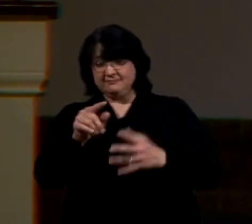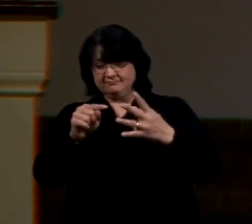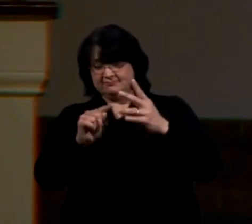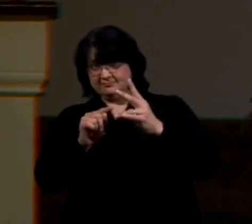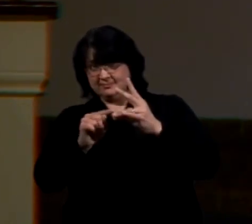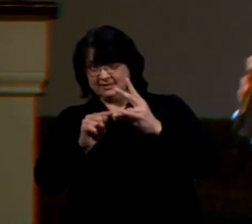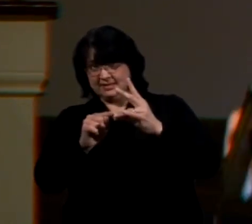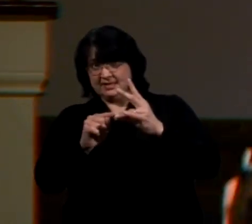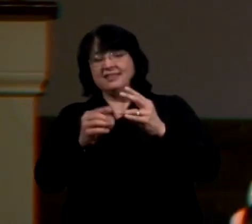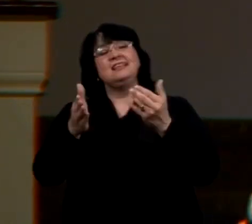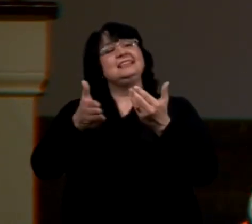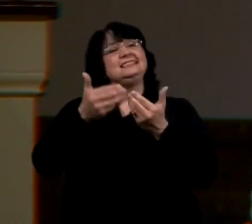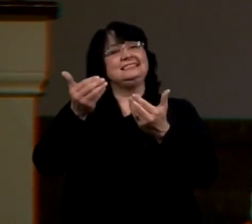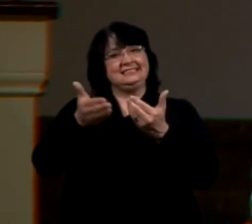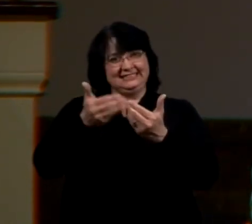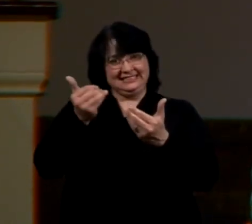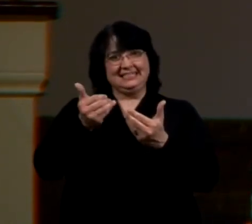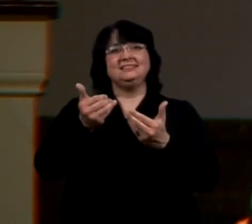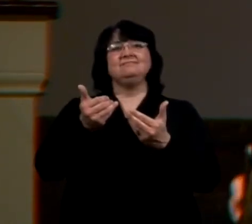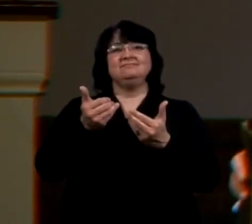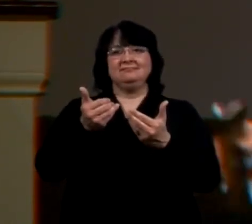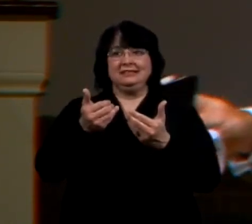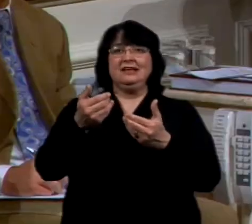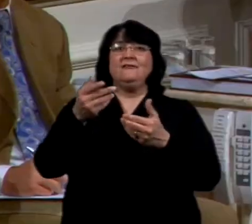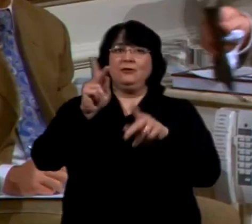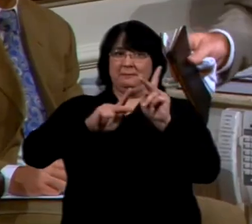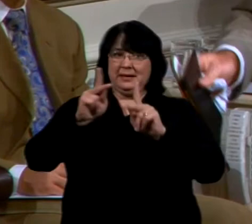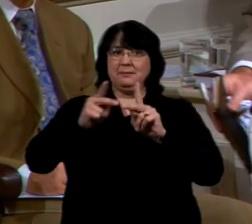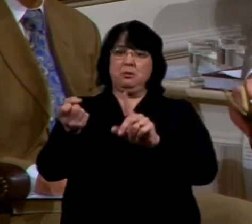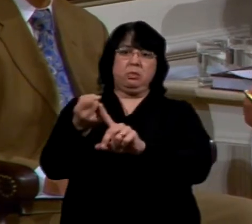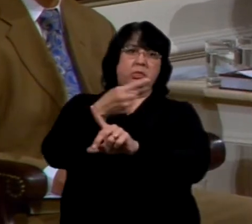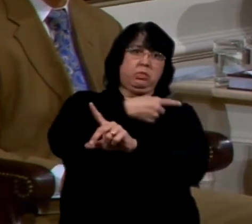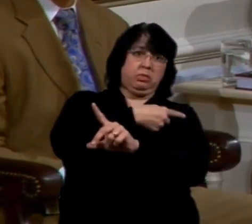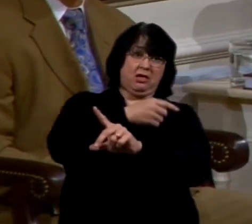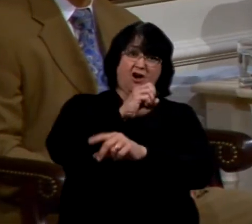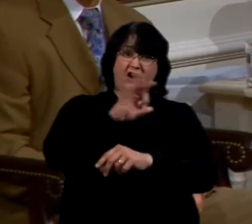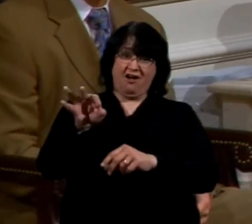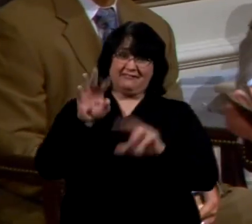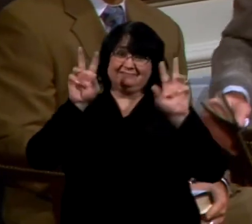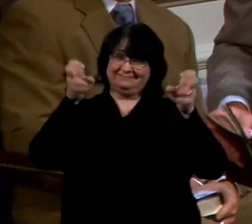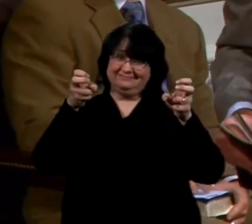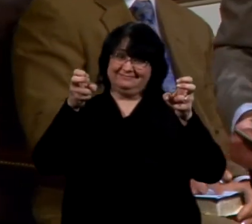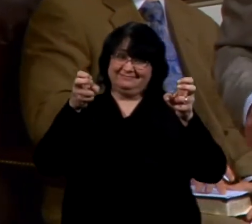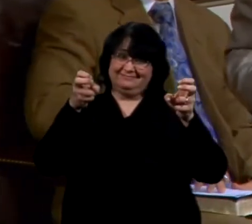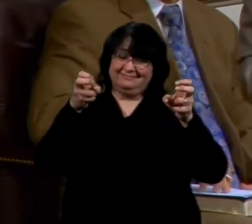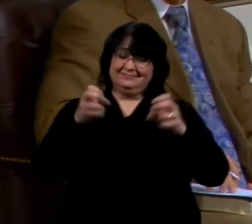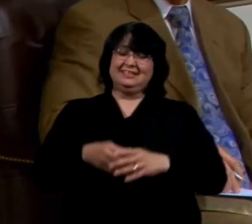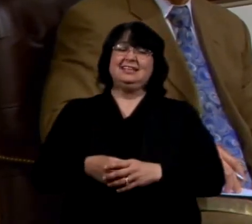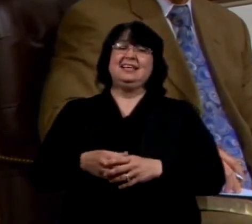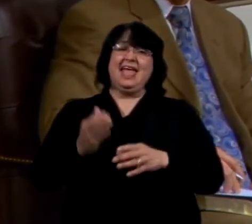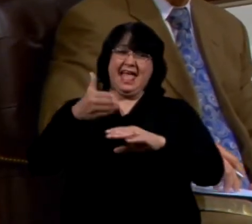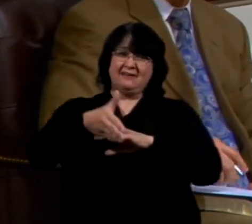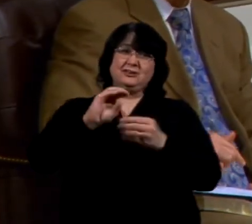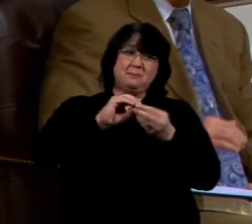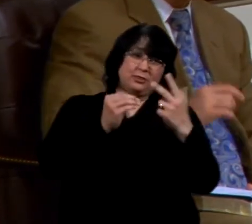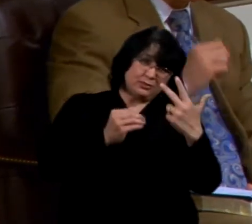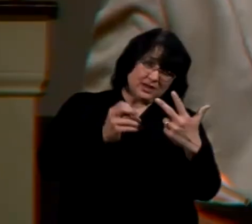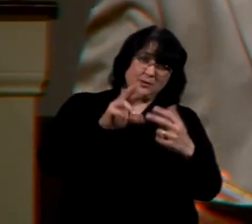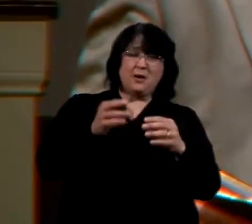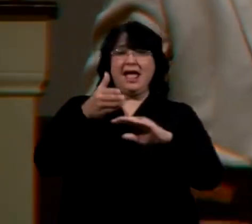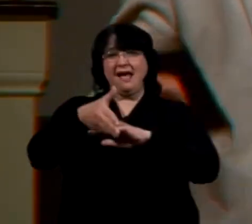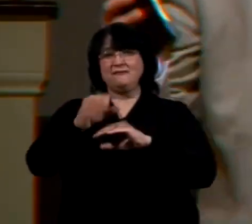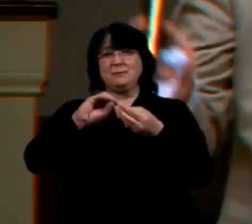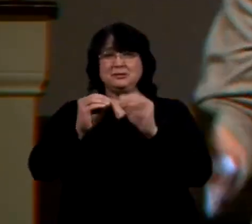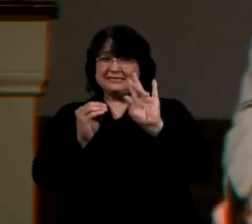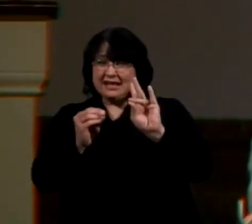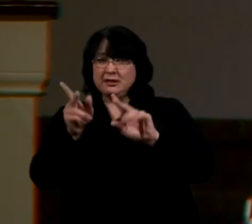easiest transitions occur for someone to get off track. And more than likely, after step 3 or step 7, they're going to ask a question.